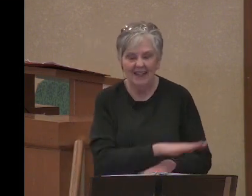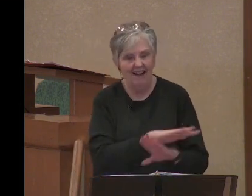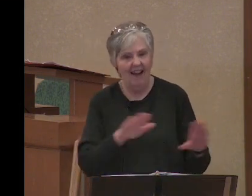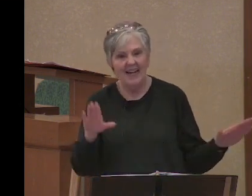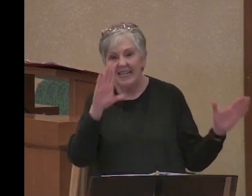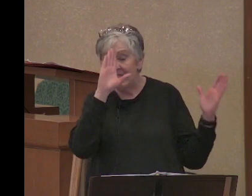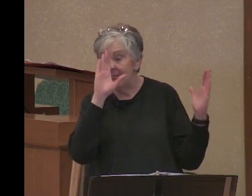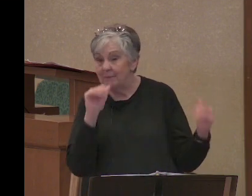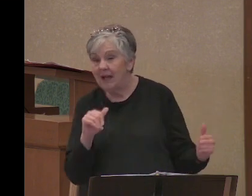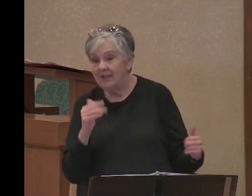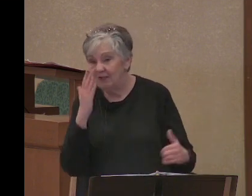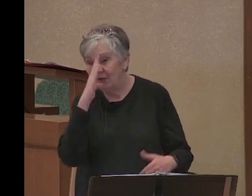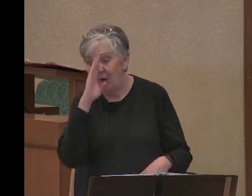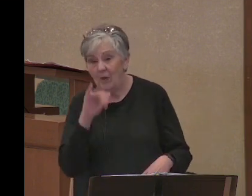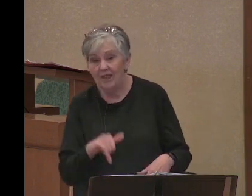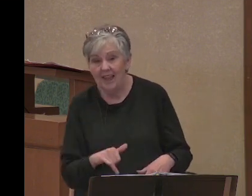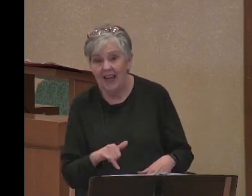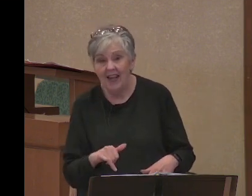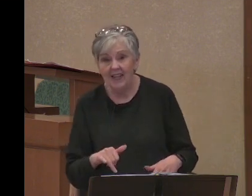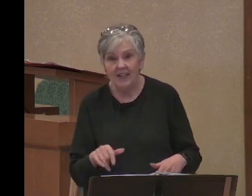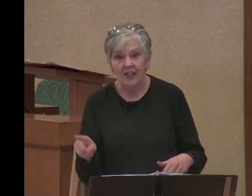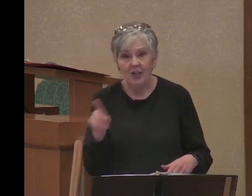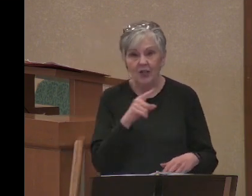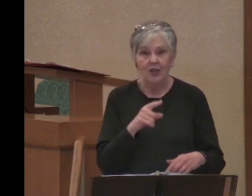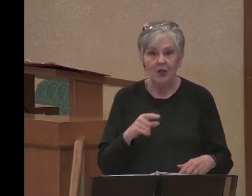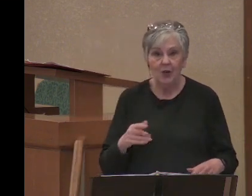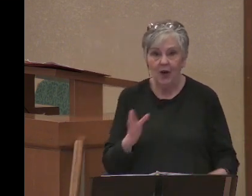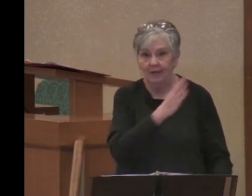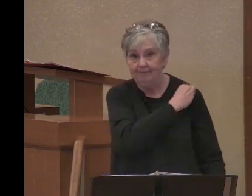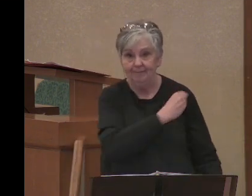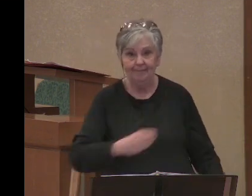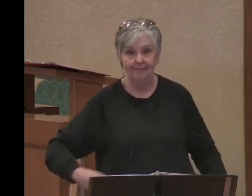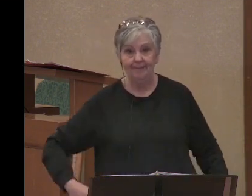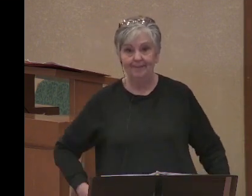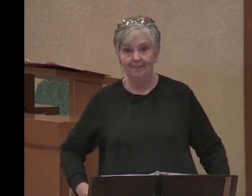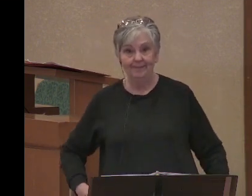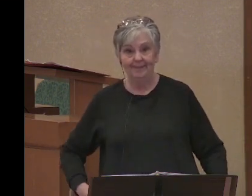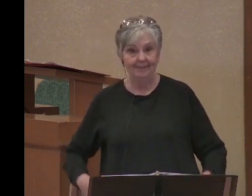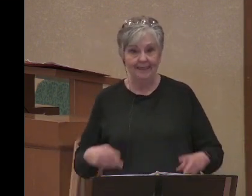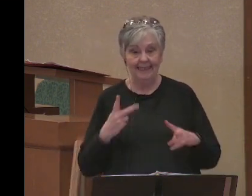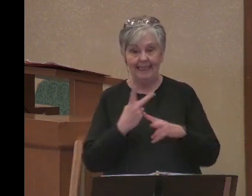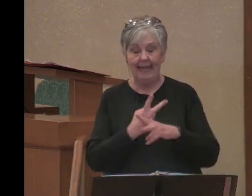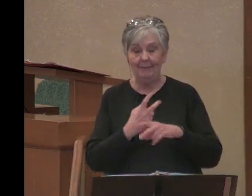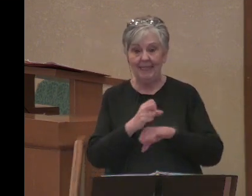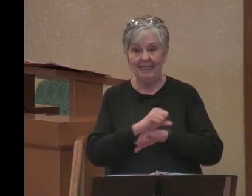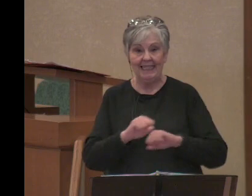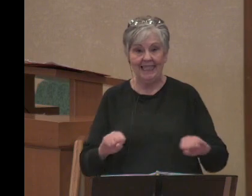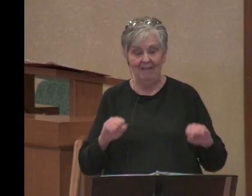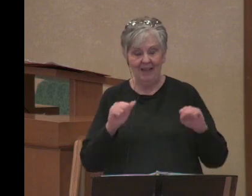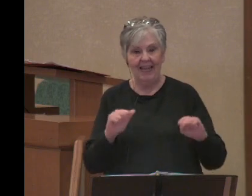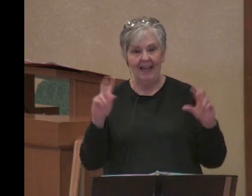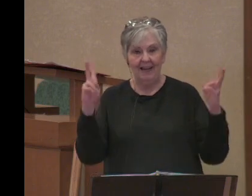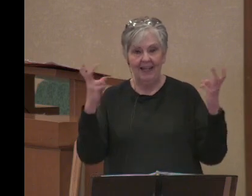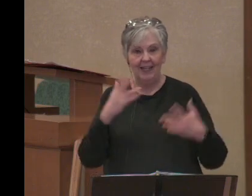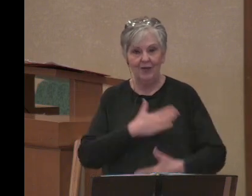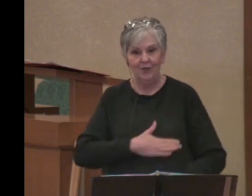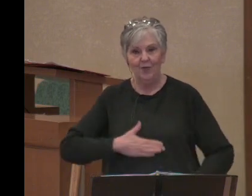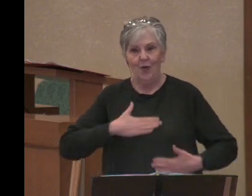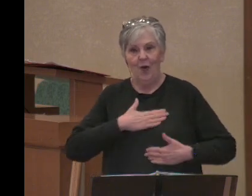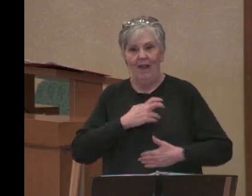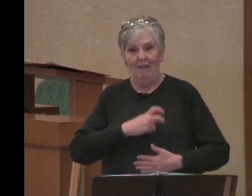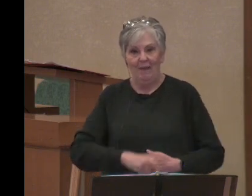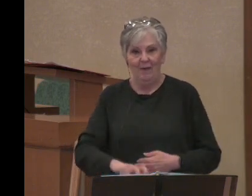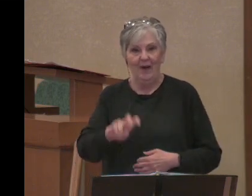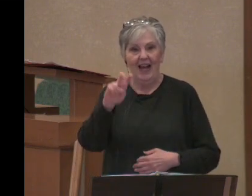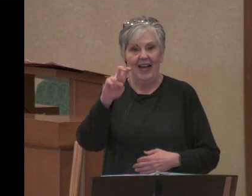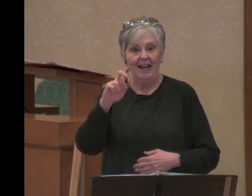things along the way. And so you're strapped in. You're kept safe so you can enjoy the ride. Well,